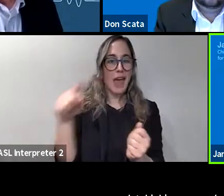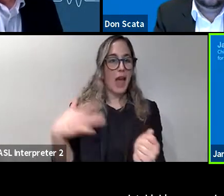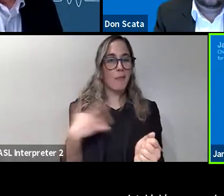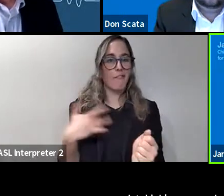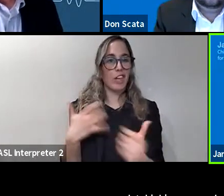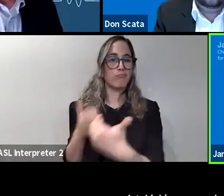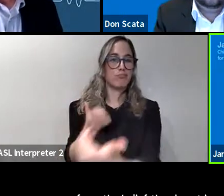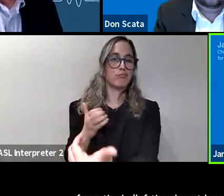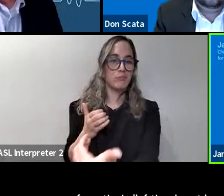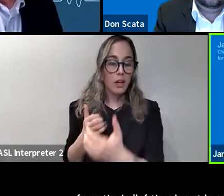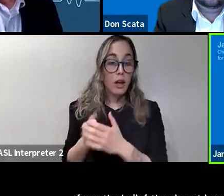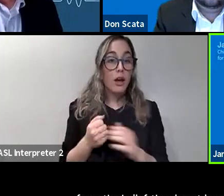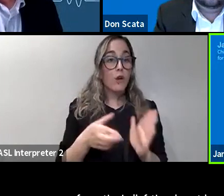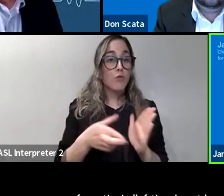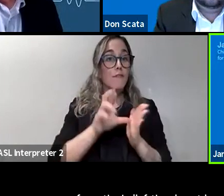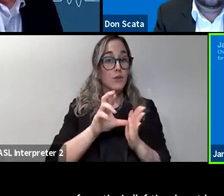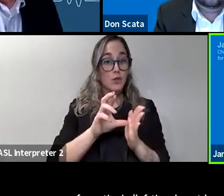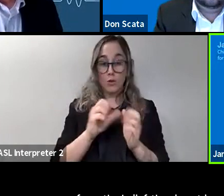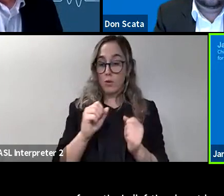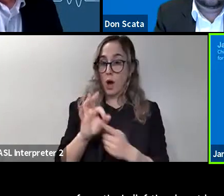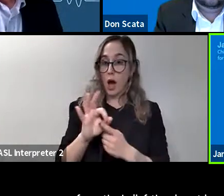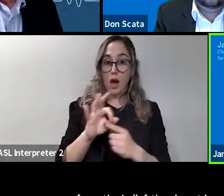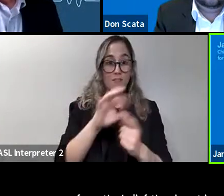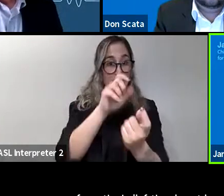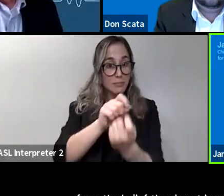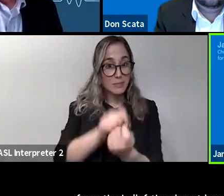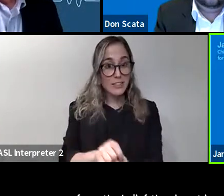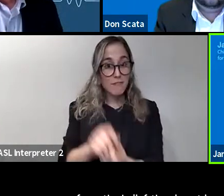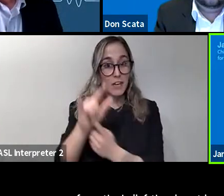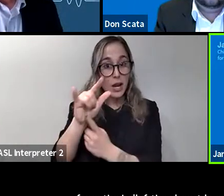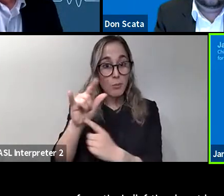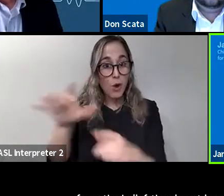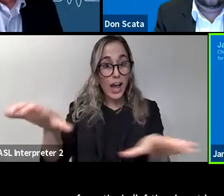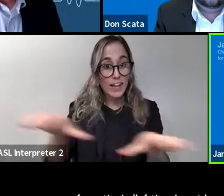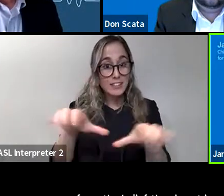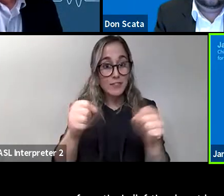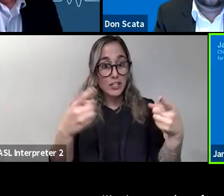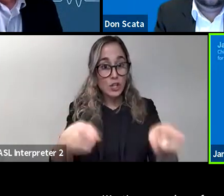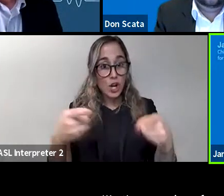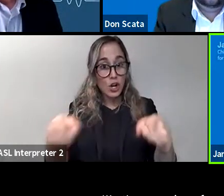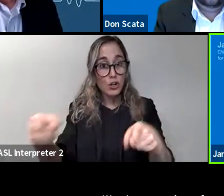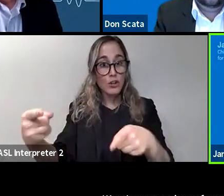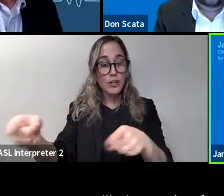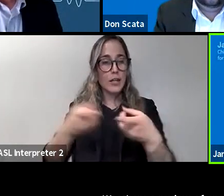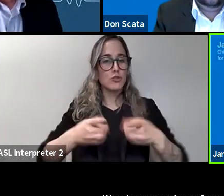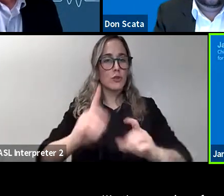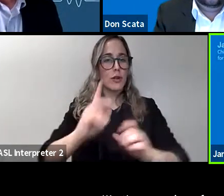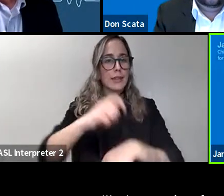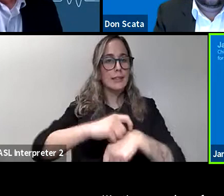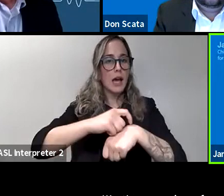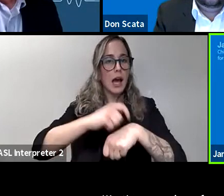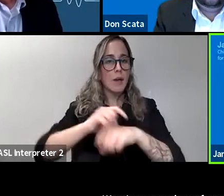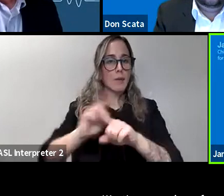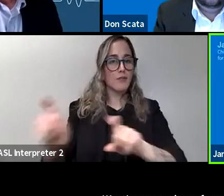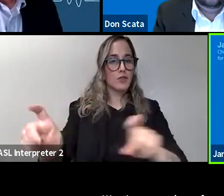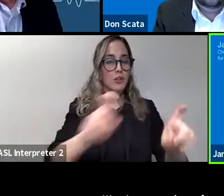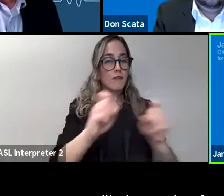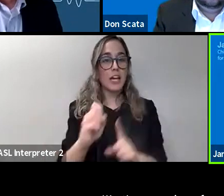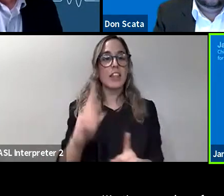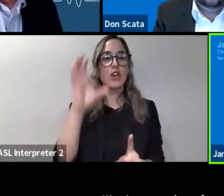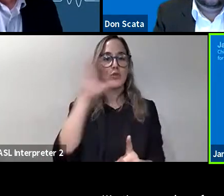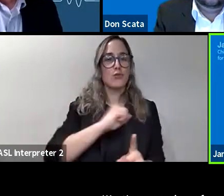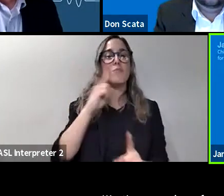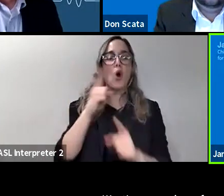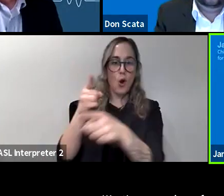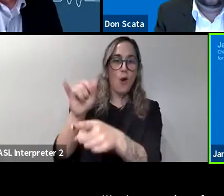a review of specific airport activities that were occurring during the time of the survey that could have impacted the